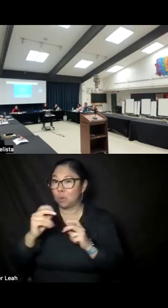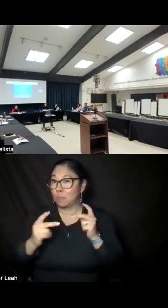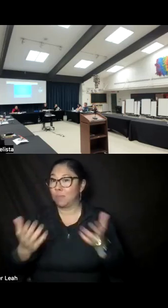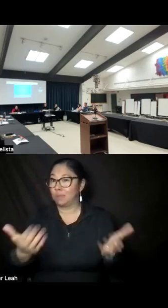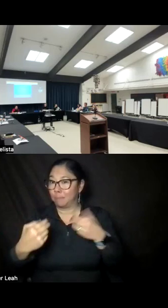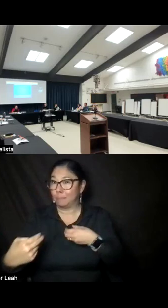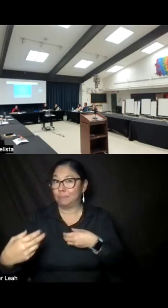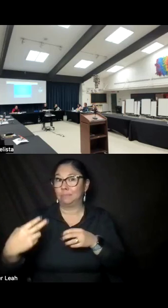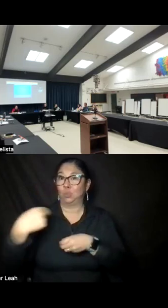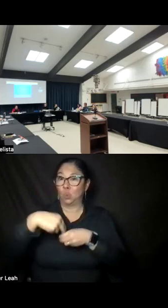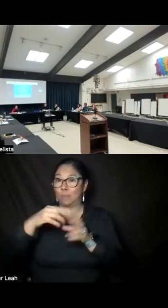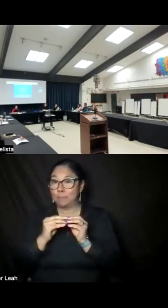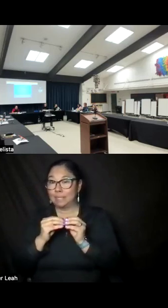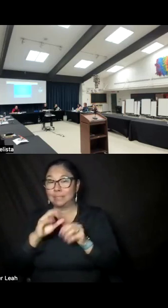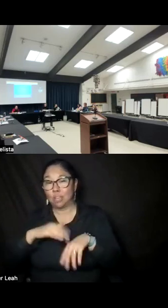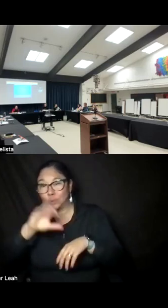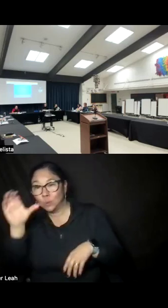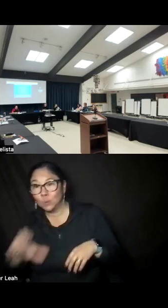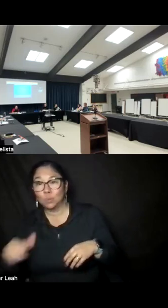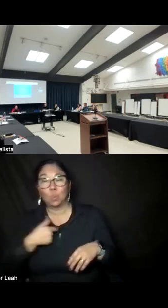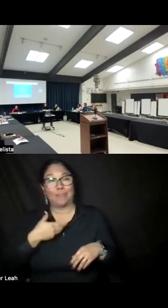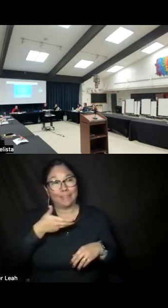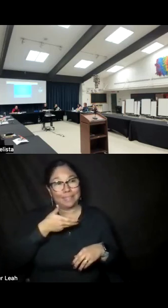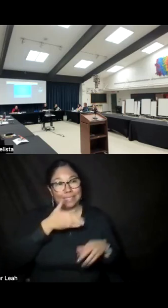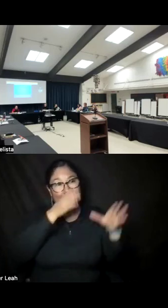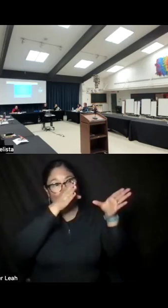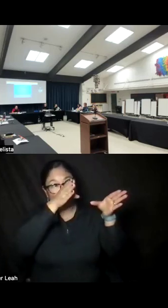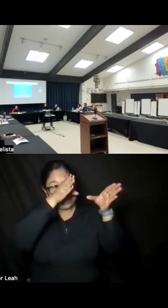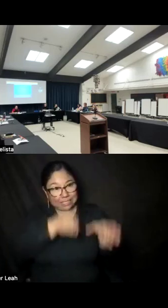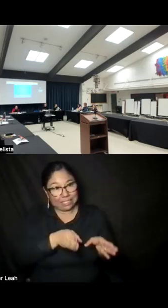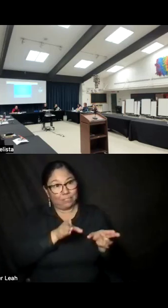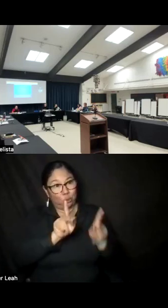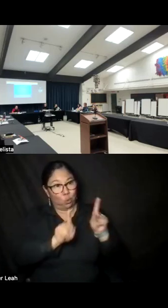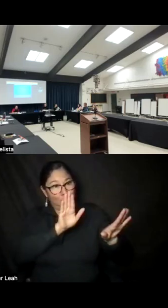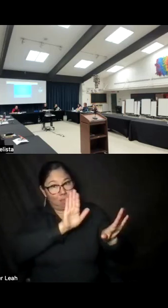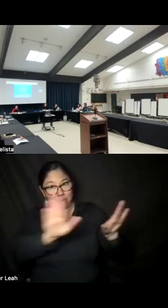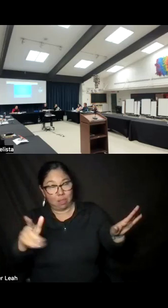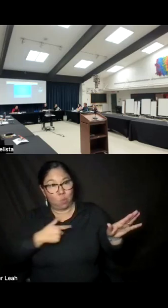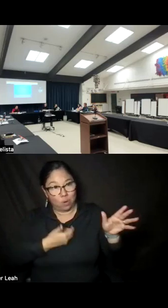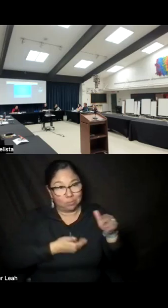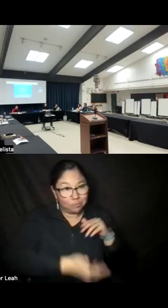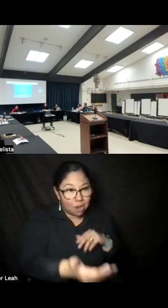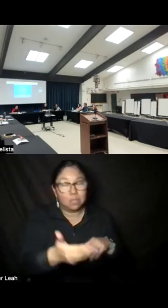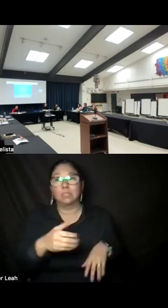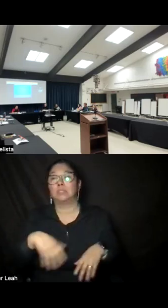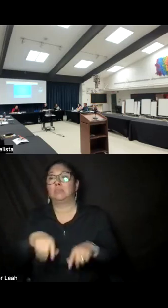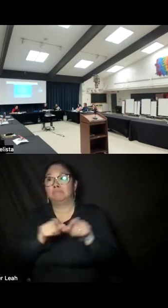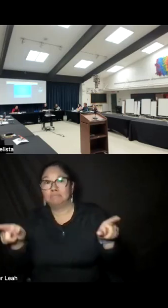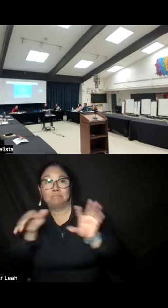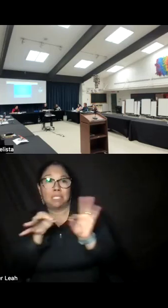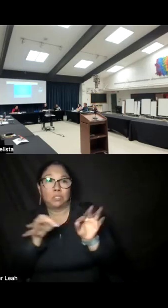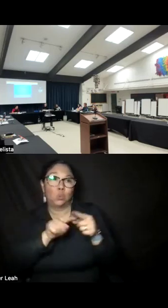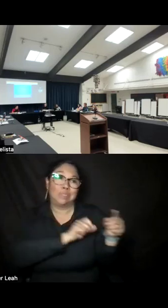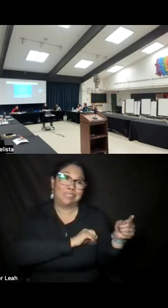on Zoom or here, individuals inviting certain people, going out to staff members, family members, parents, inviting